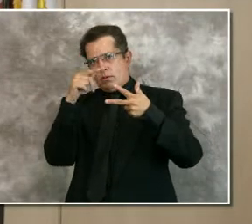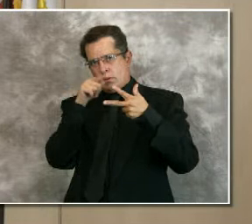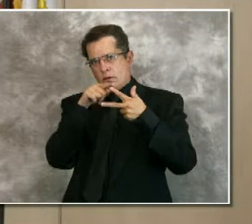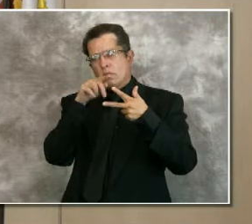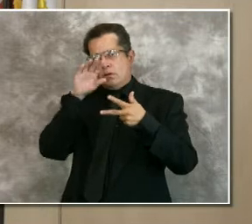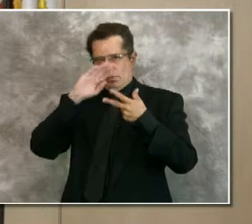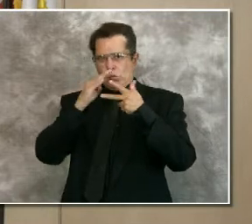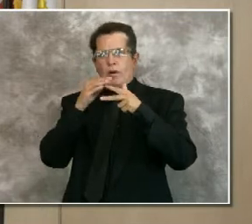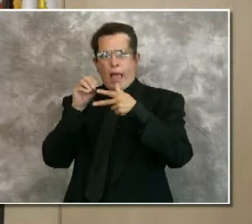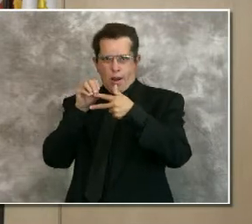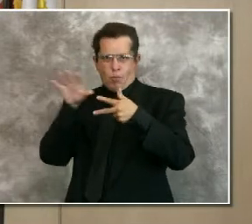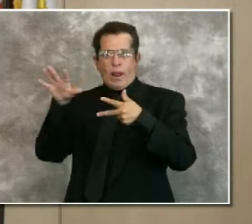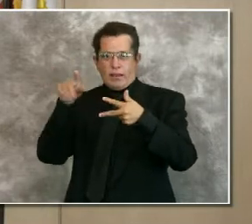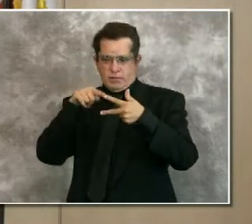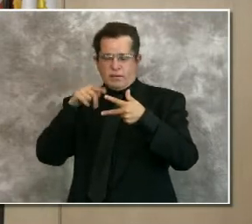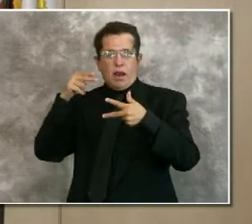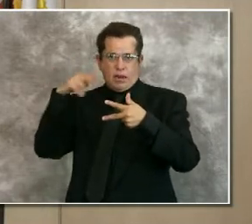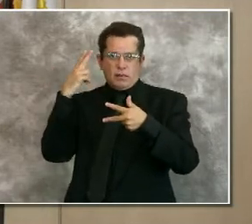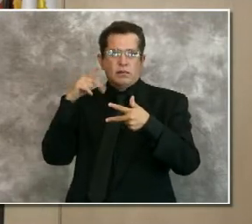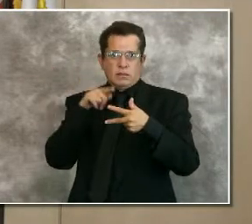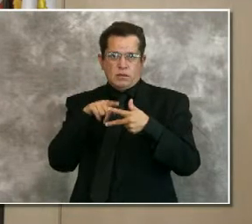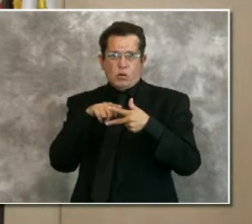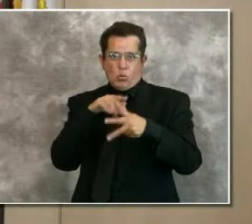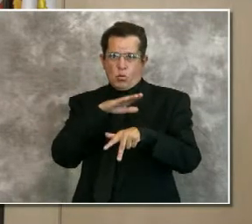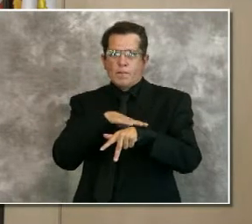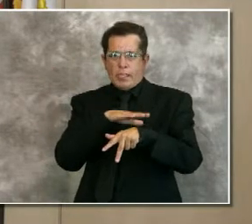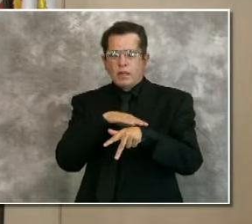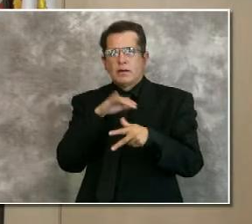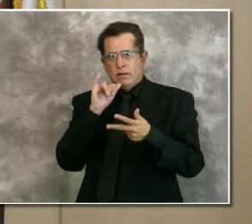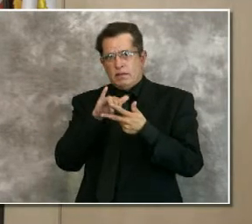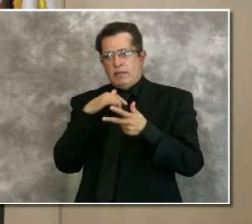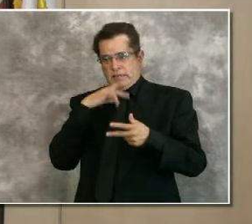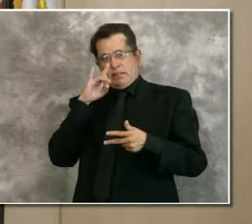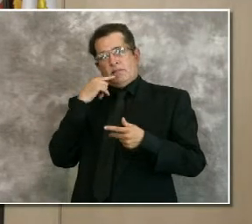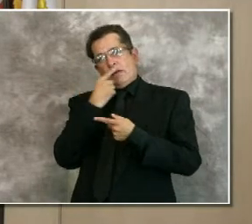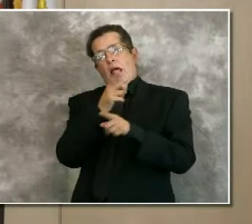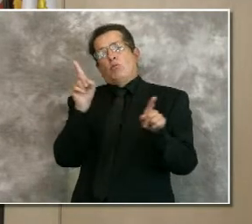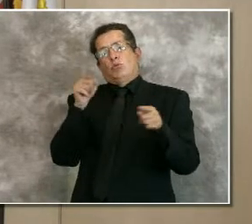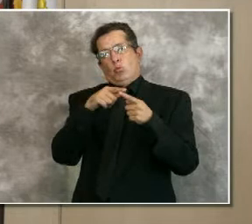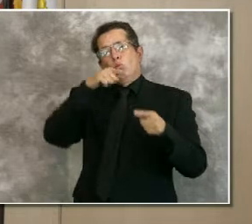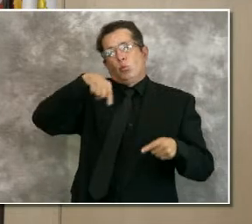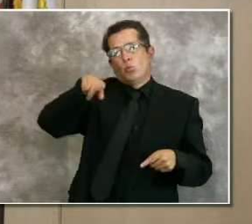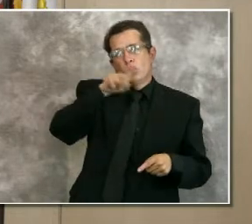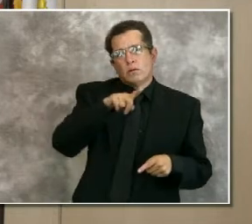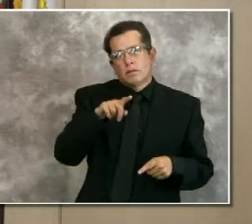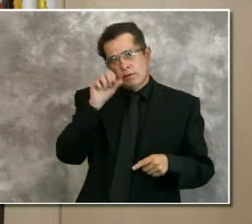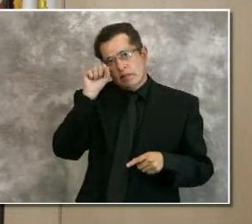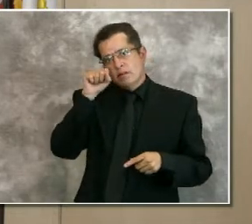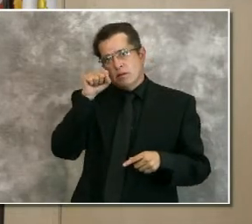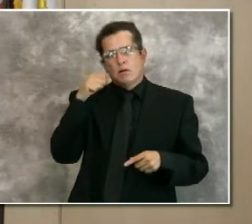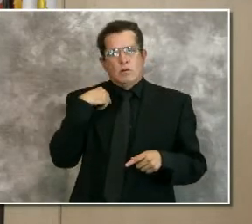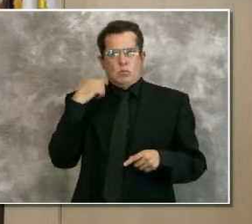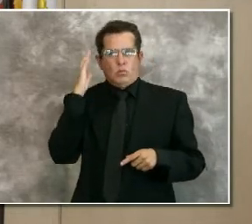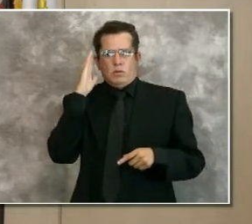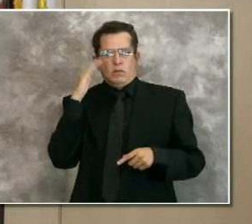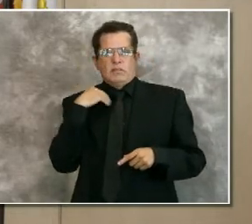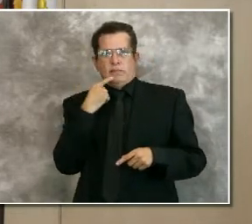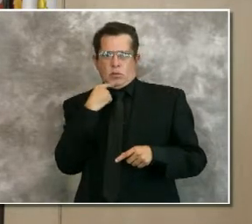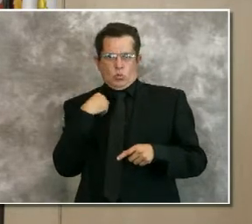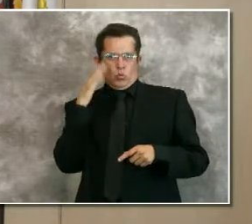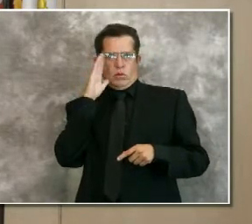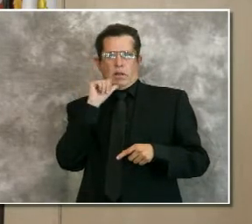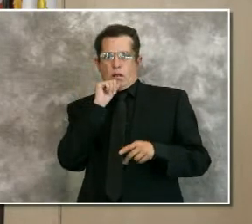is community outbreaks. And as I stated at the very onset of sharing these triggers with the public, is that we would not be closing